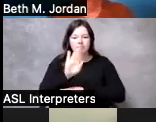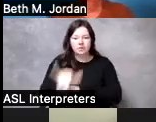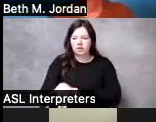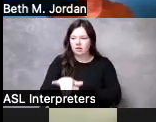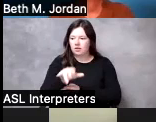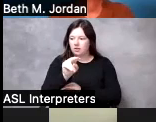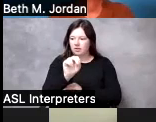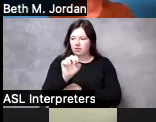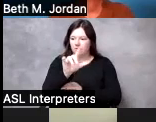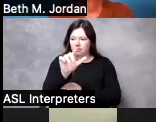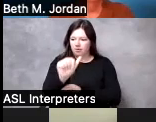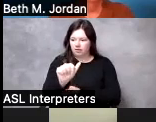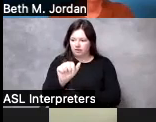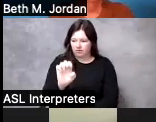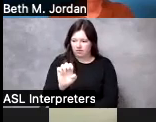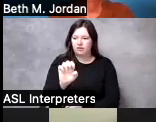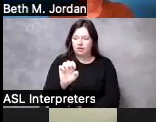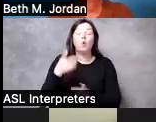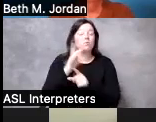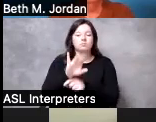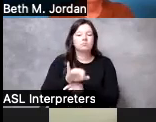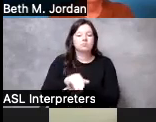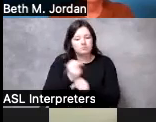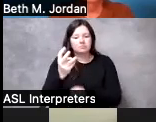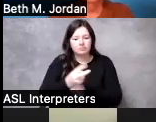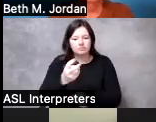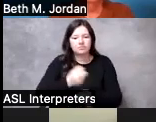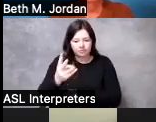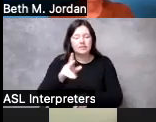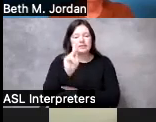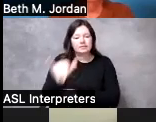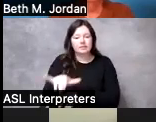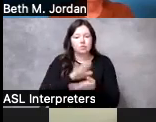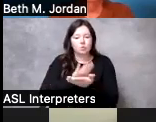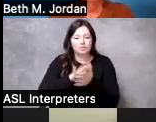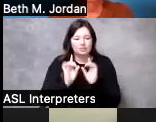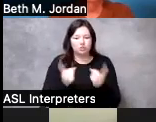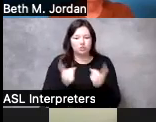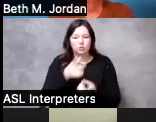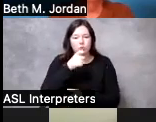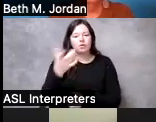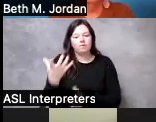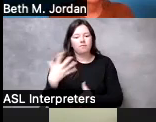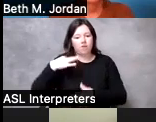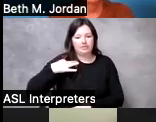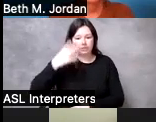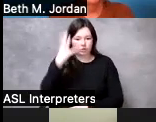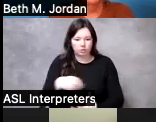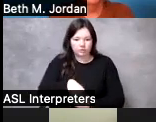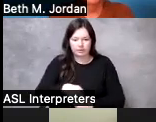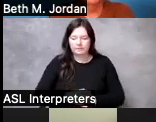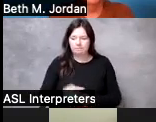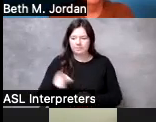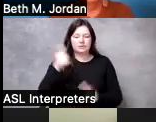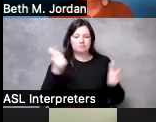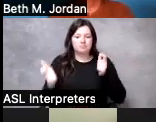biennially in Kentucky school districts that volunteer to participate. This is our largest source of behavioral health surveillance